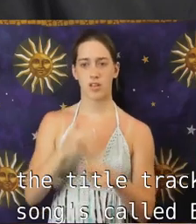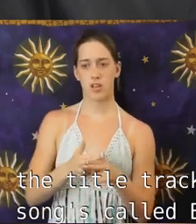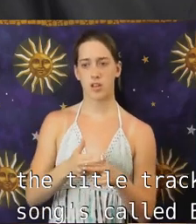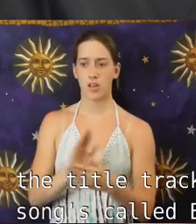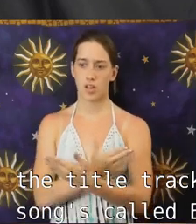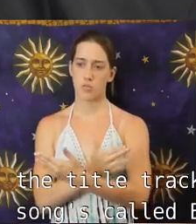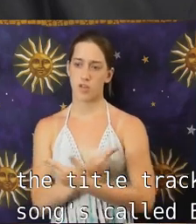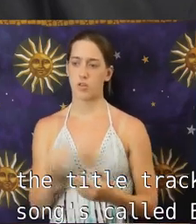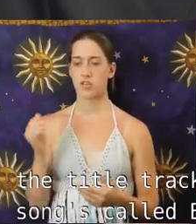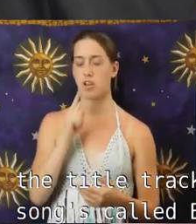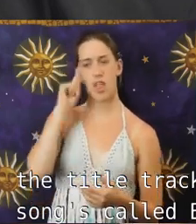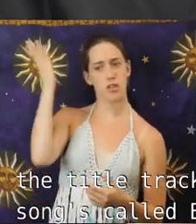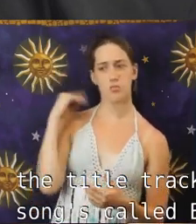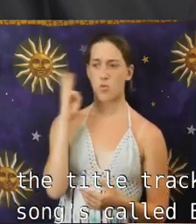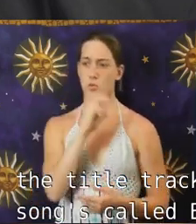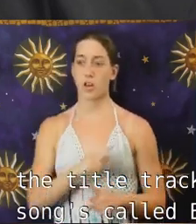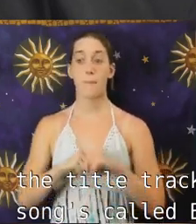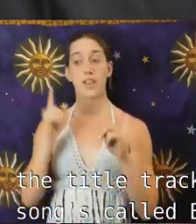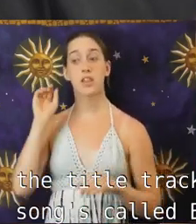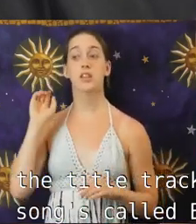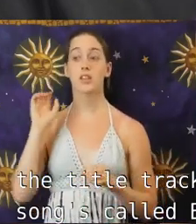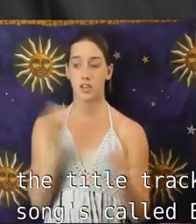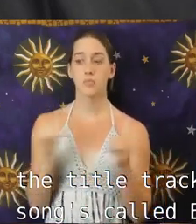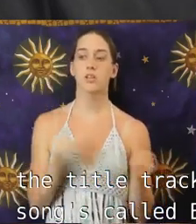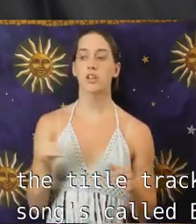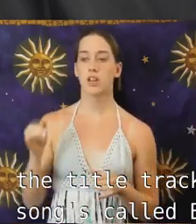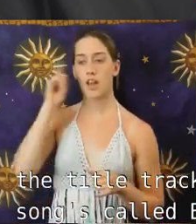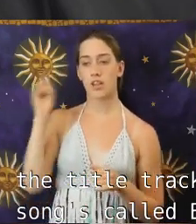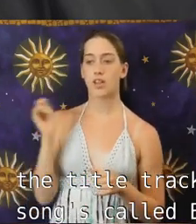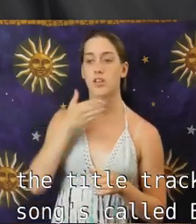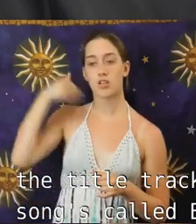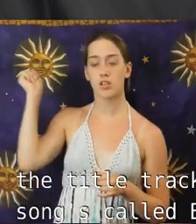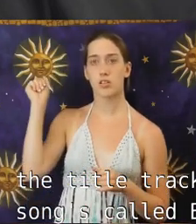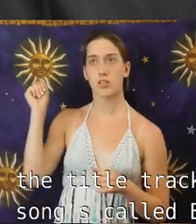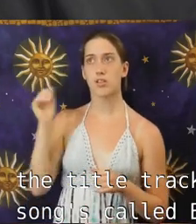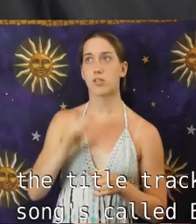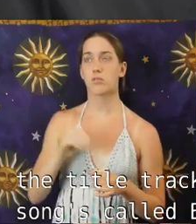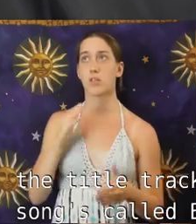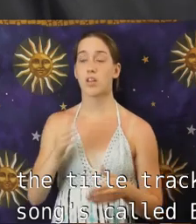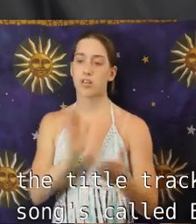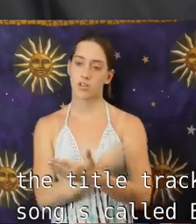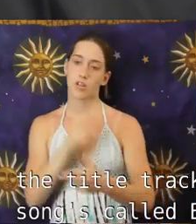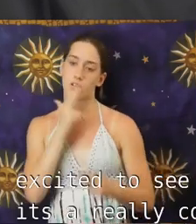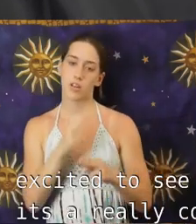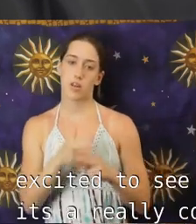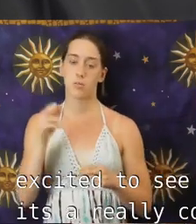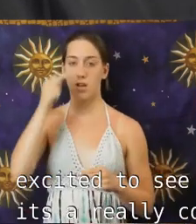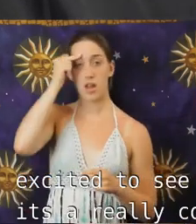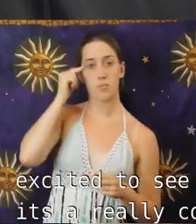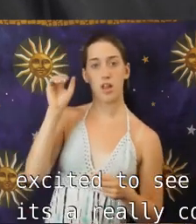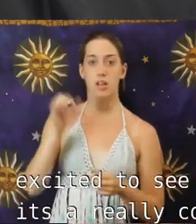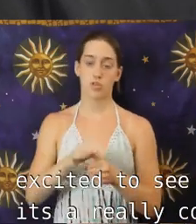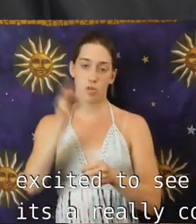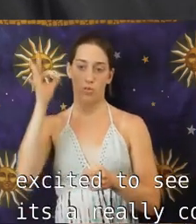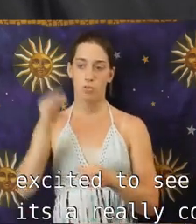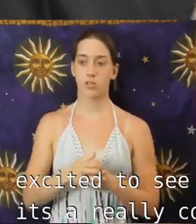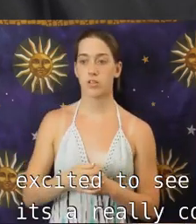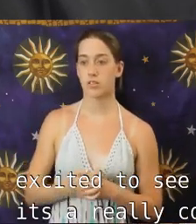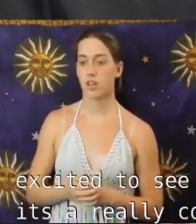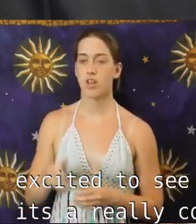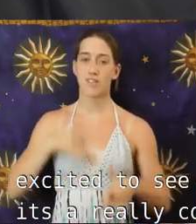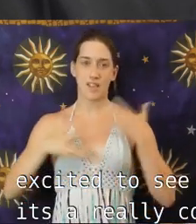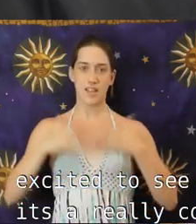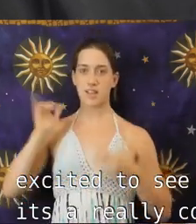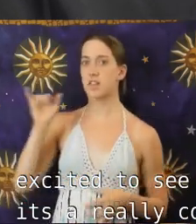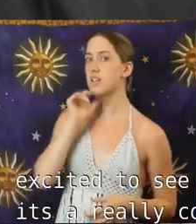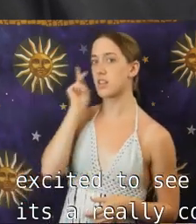of that, but they did play, I think the song's called Black Soul, which I was really, really excited to see live. That, if you